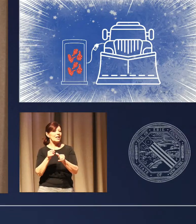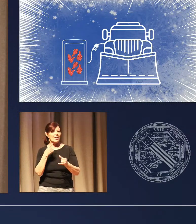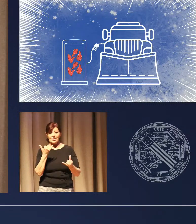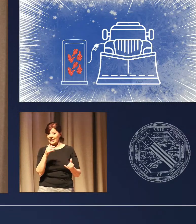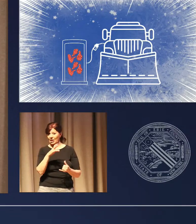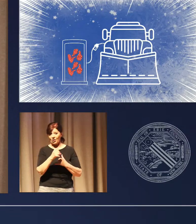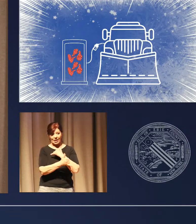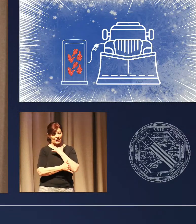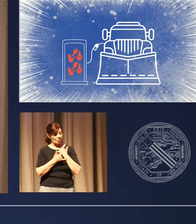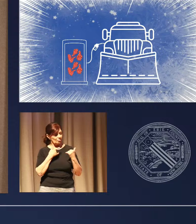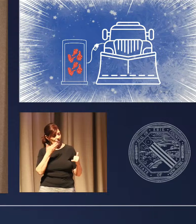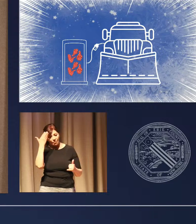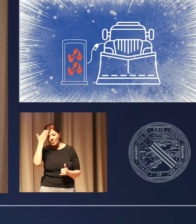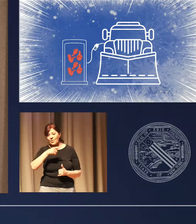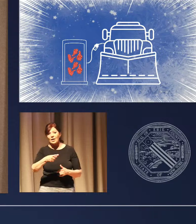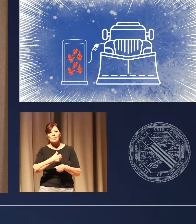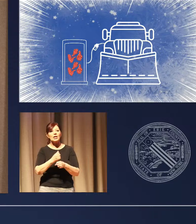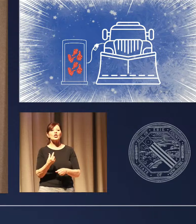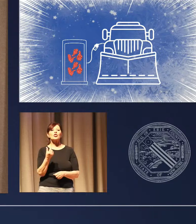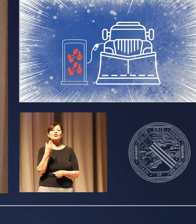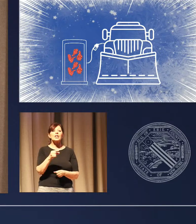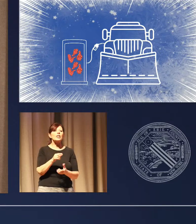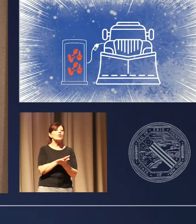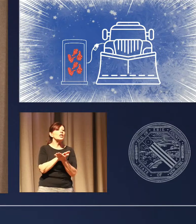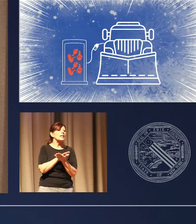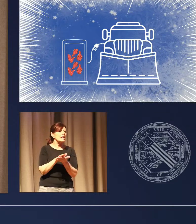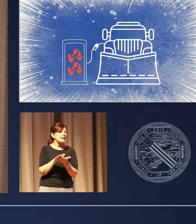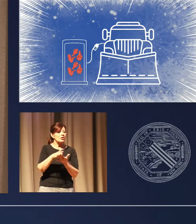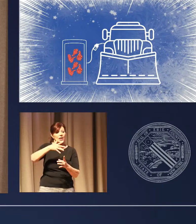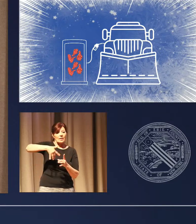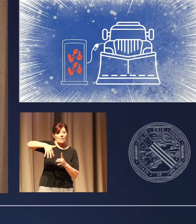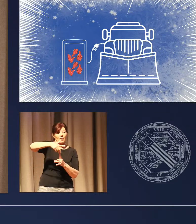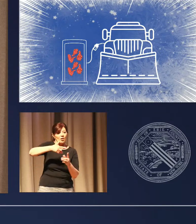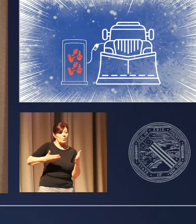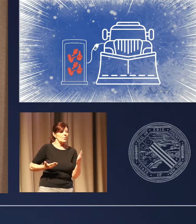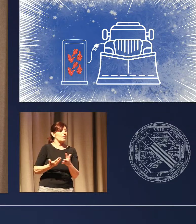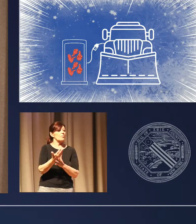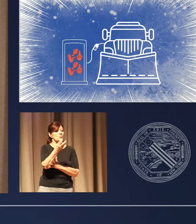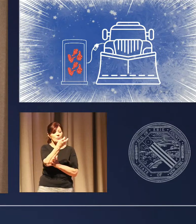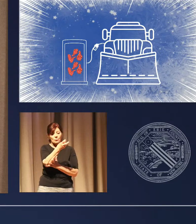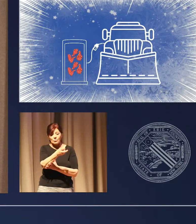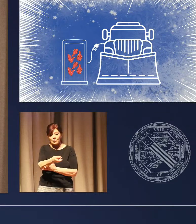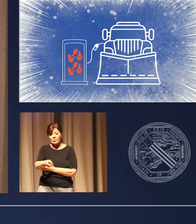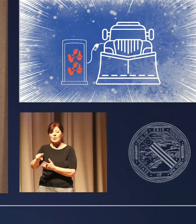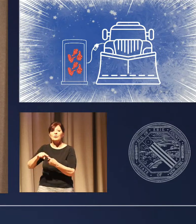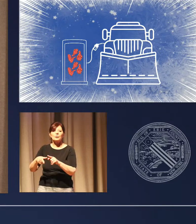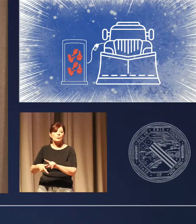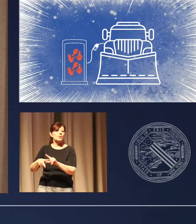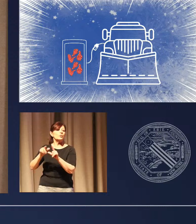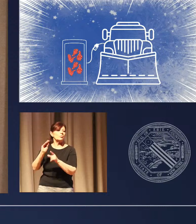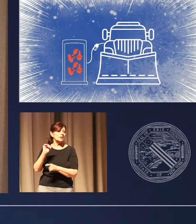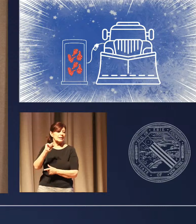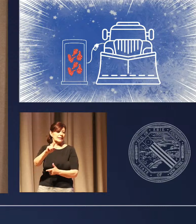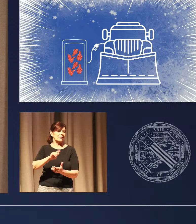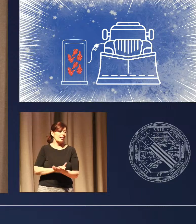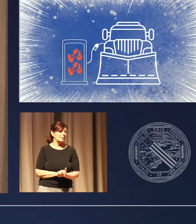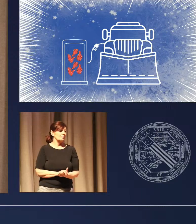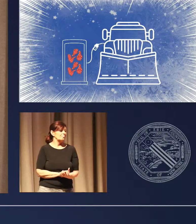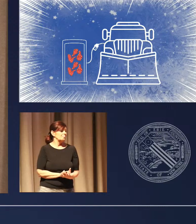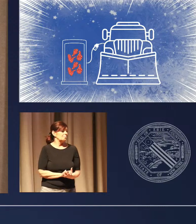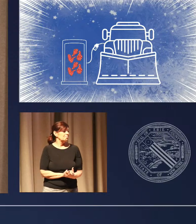again in creating a greener, cleaner environment through our transition to renewable diesel.